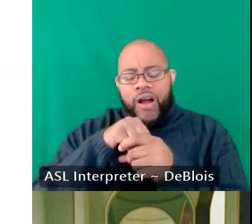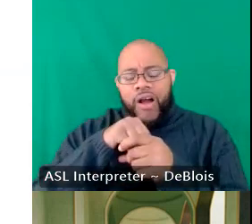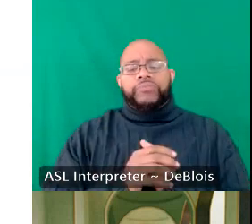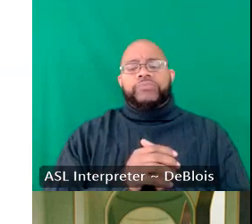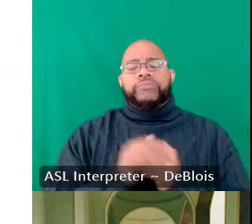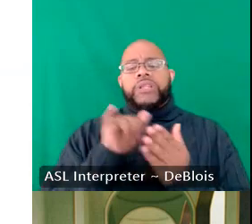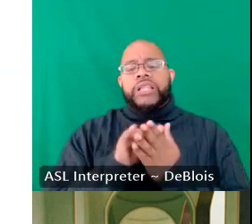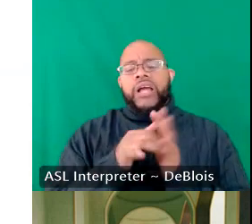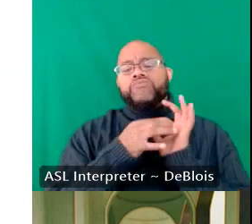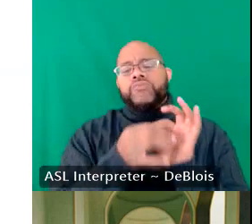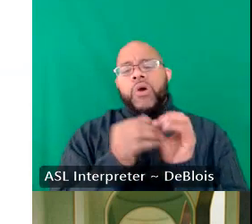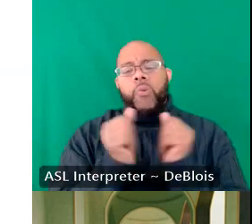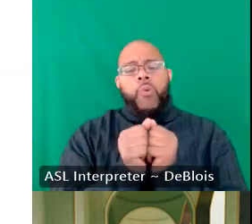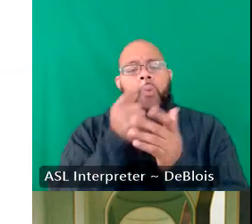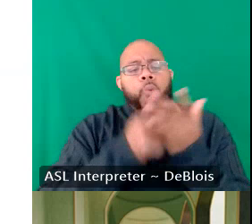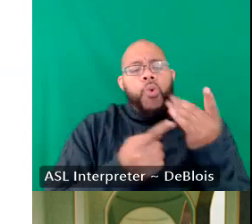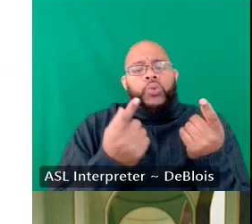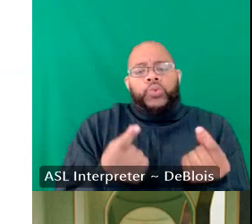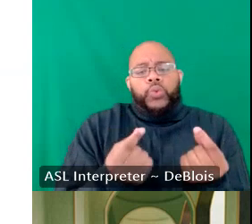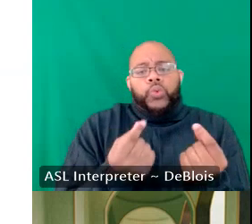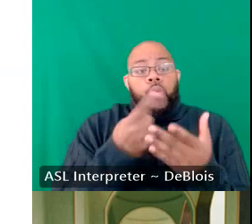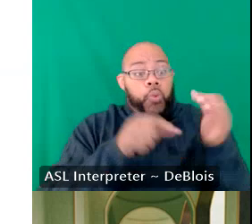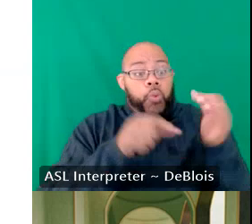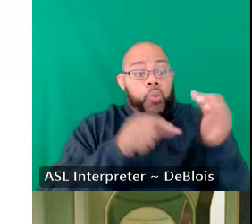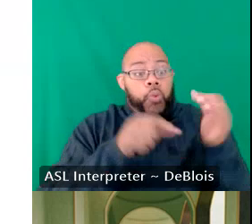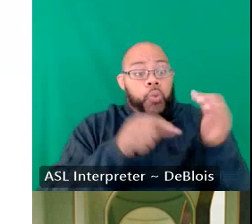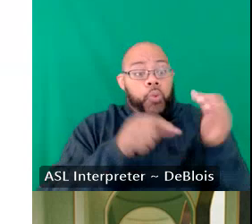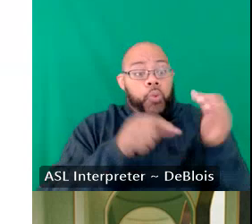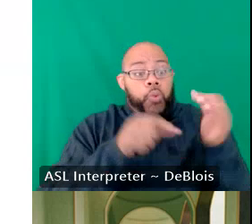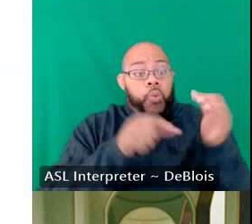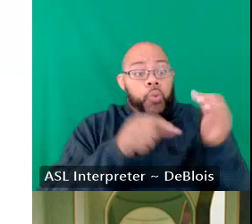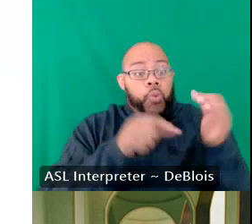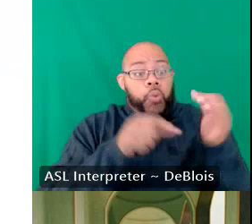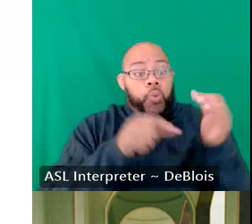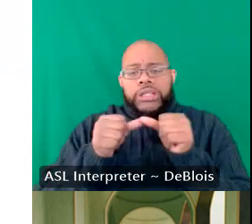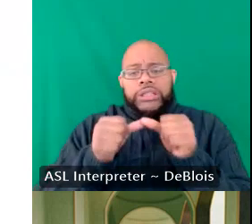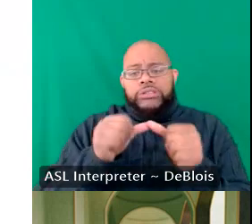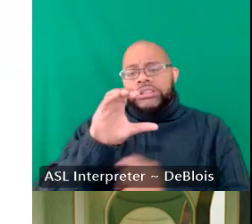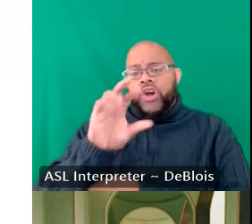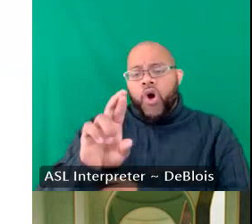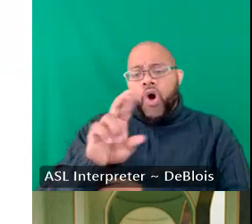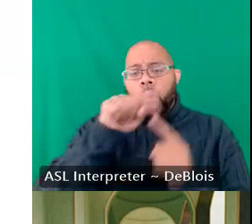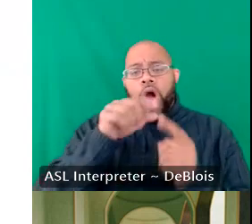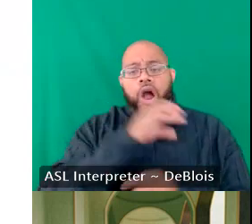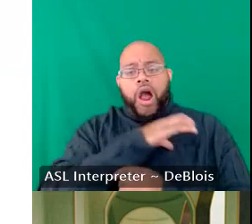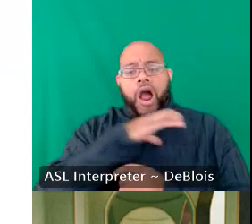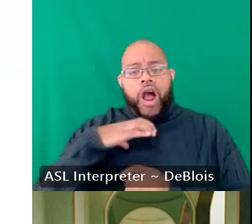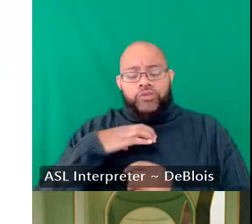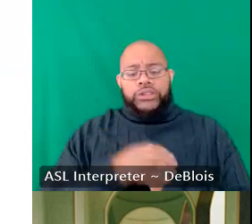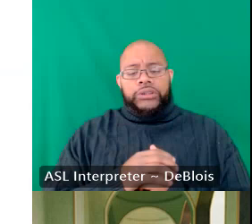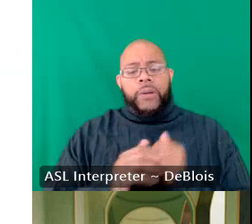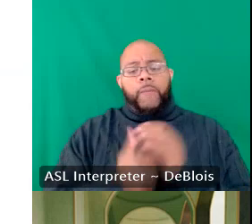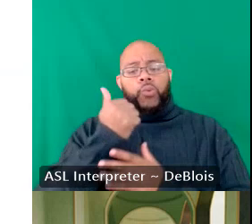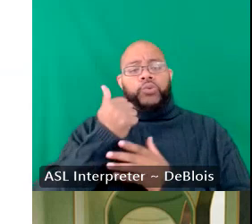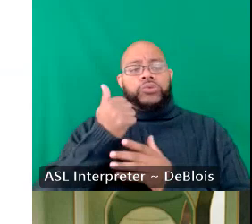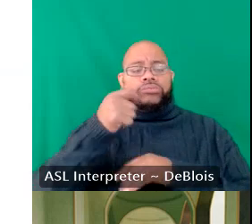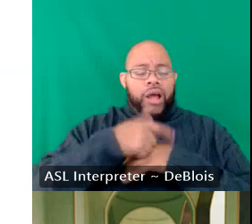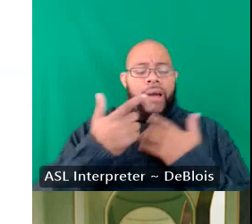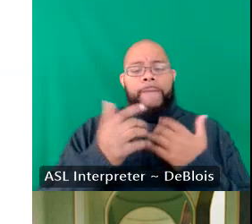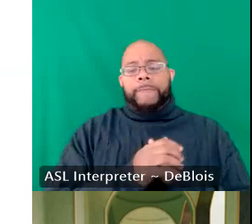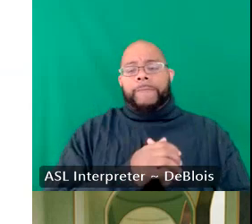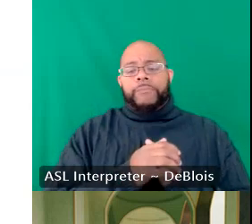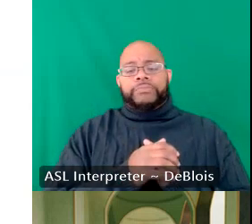about what to do, what you can and can't do during a continuing resolution when Congress, most of the time,